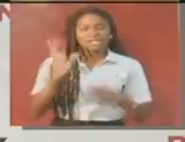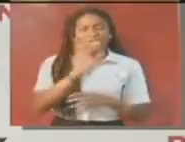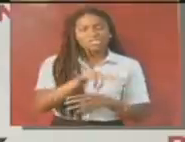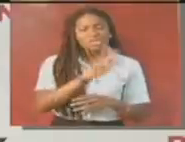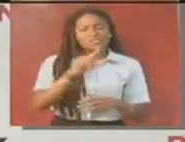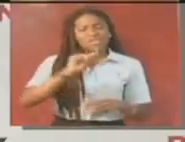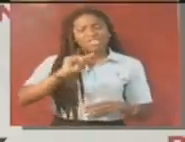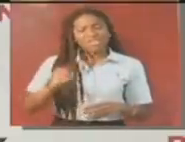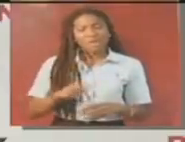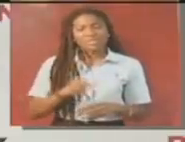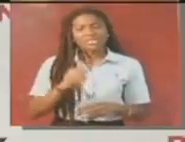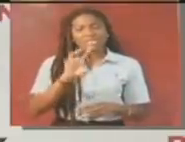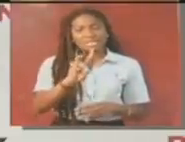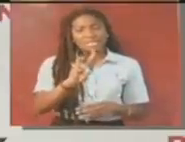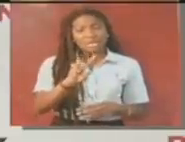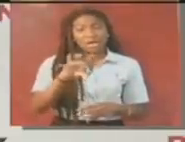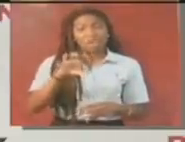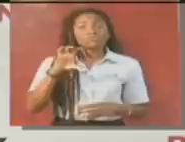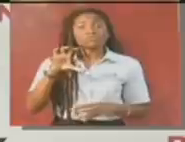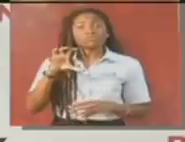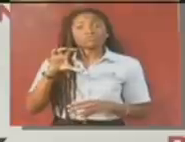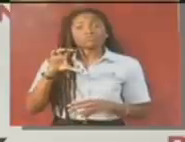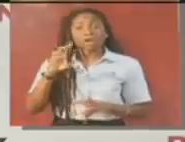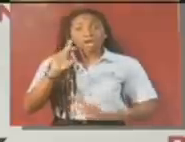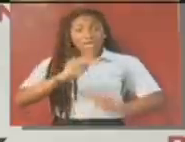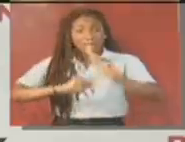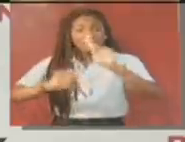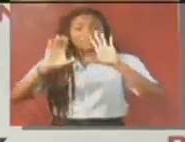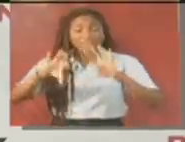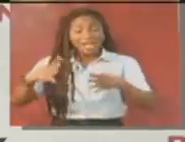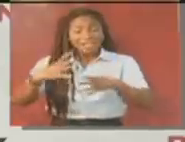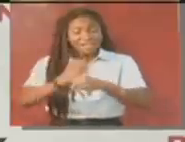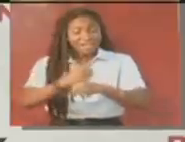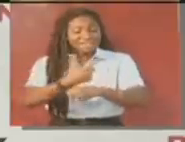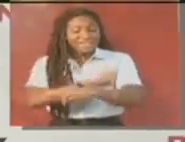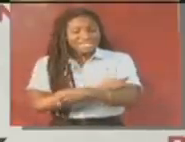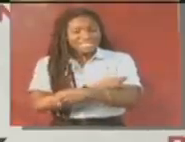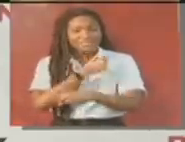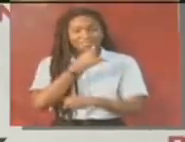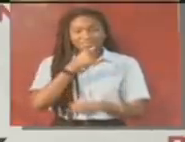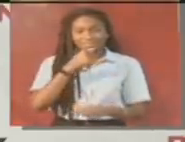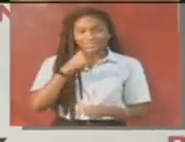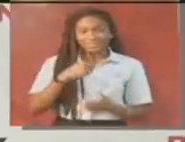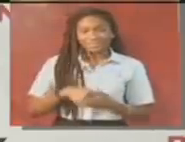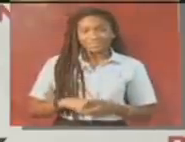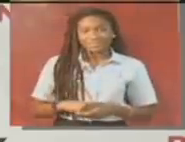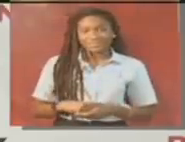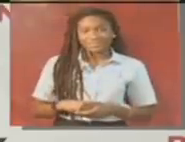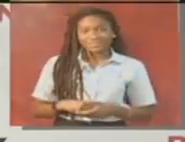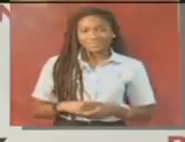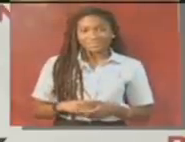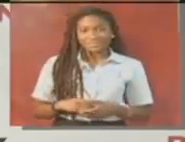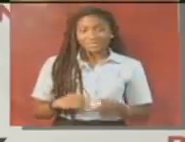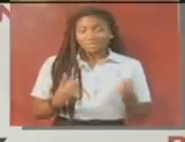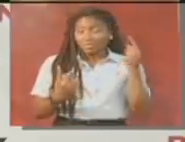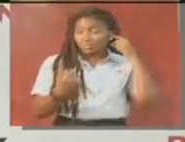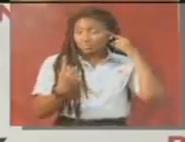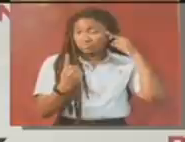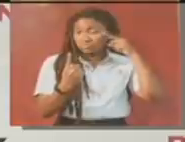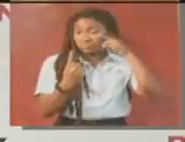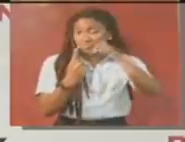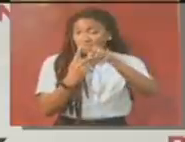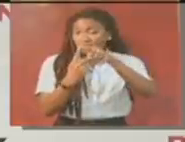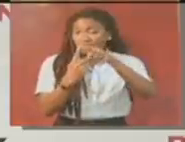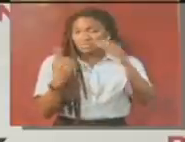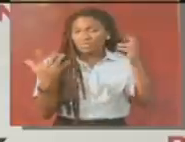33,600 doses of the vaccine. And at that point, with what was in hand, we set a target of half of that, so